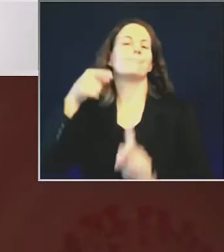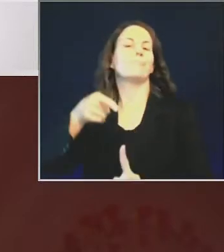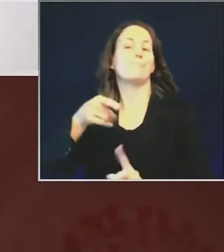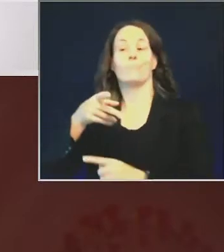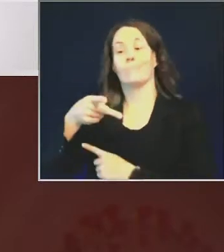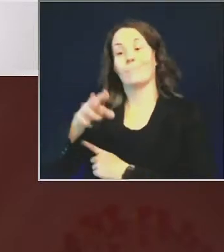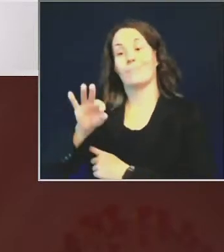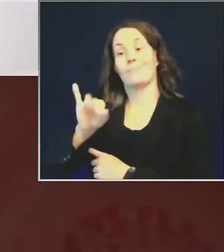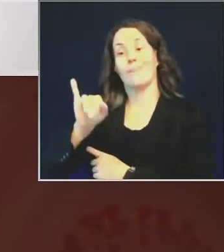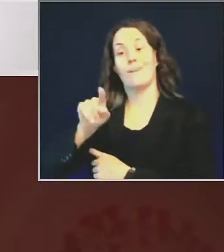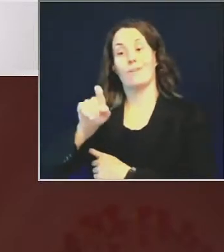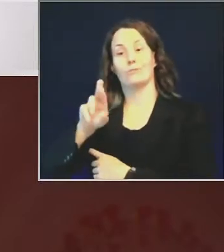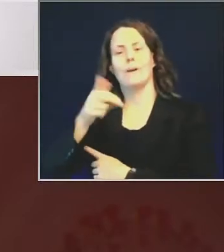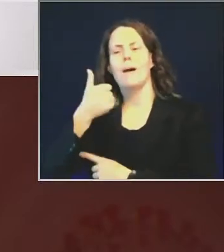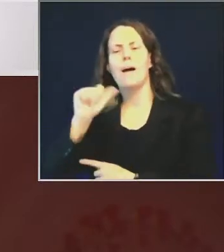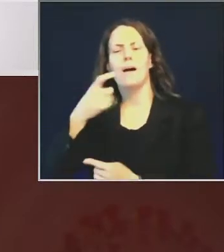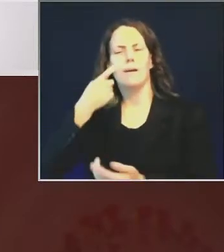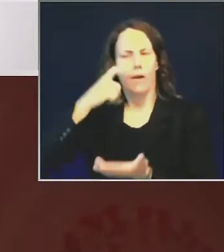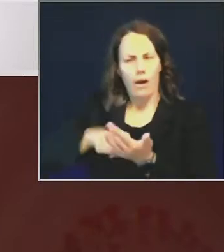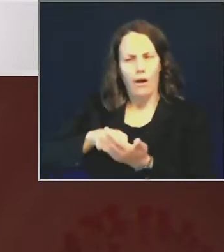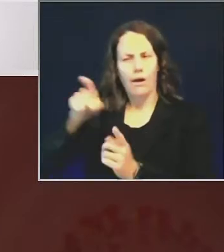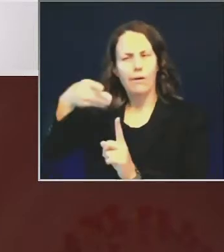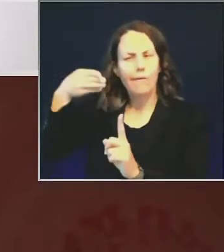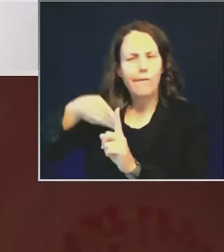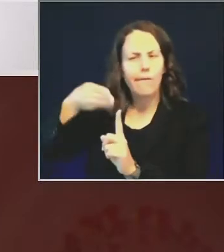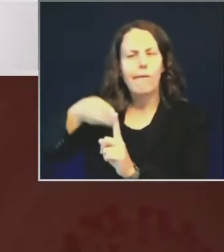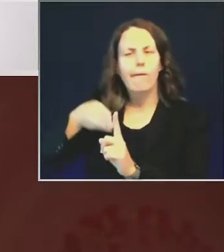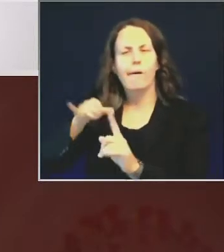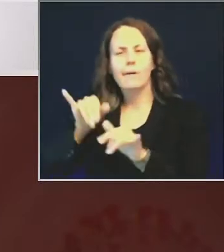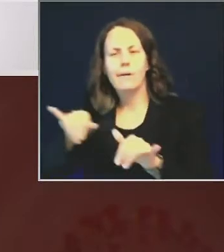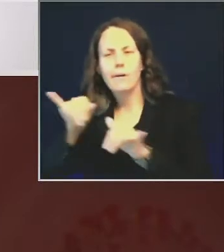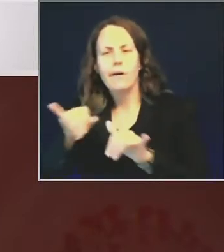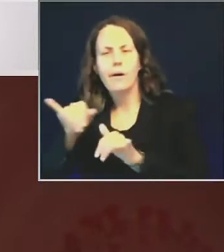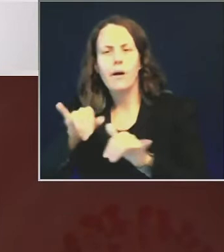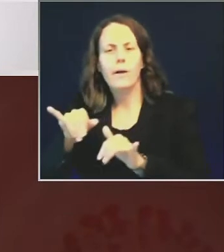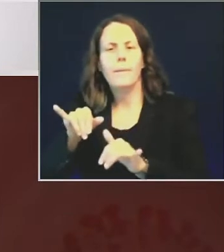higher rates of infection are occurring. Thank you.